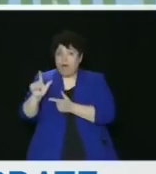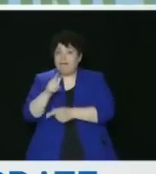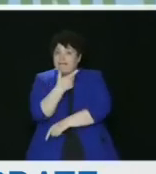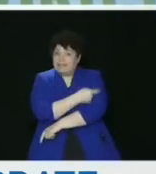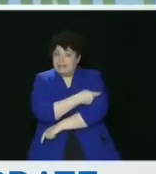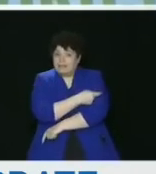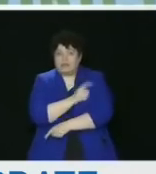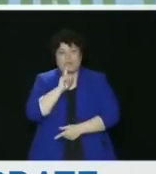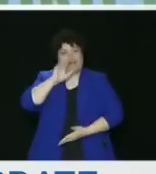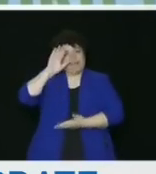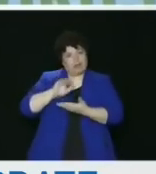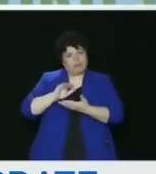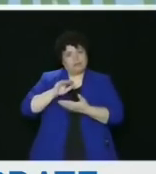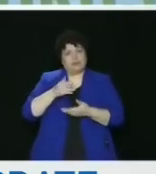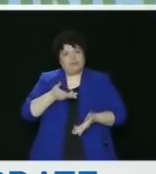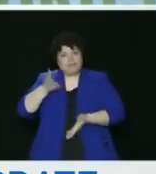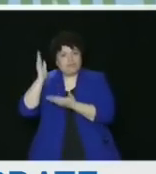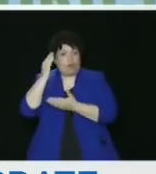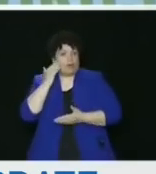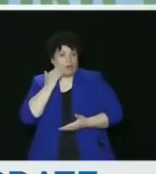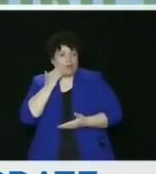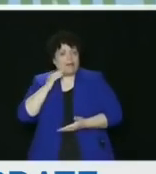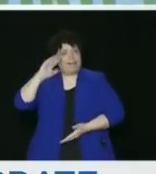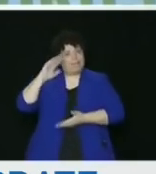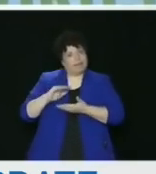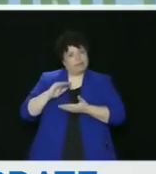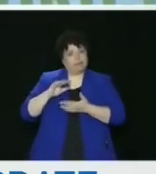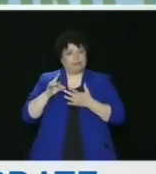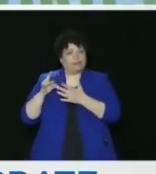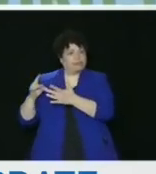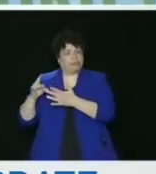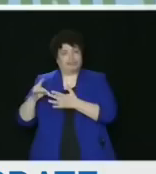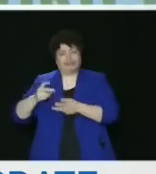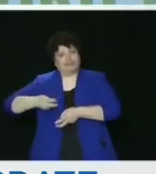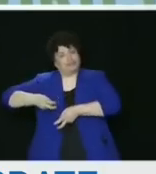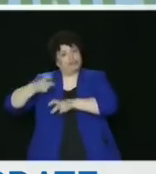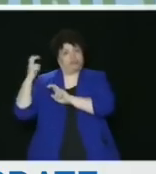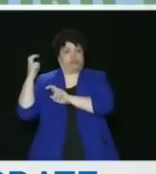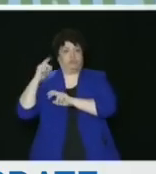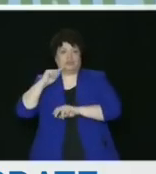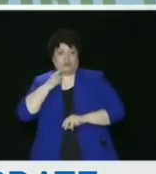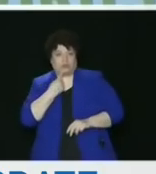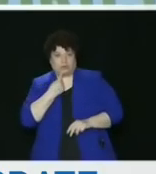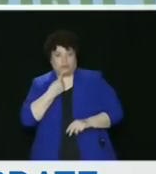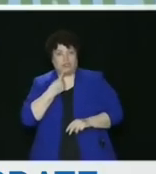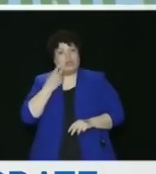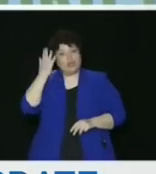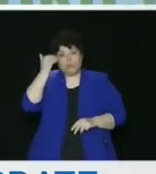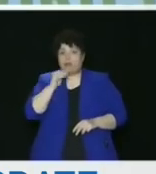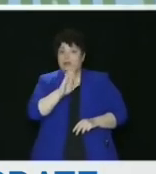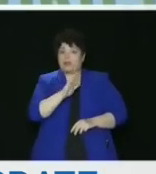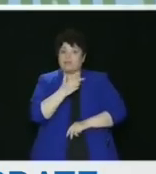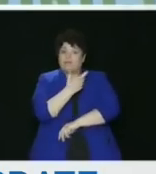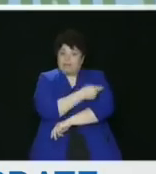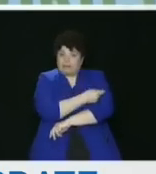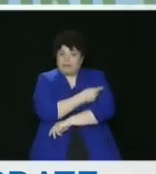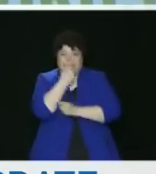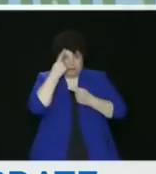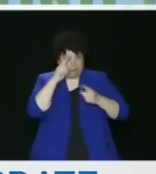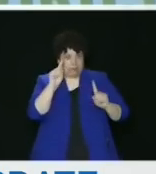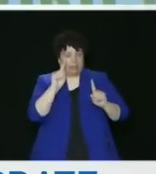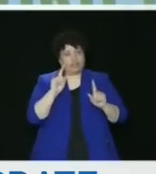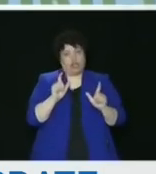reduced hospitalizations and serious outcomes because of just how effective these vaccines